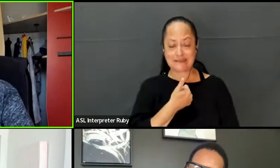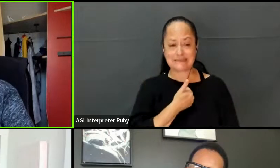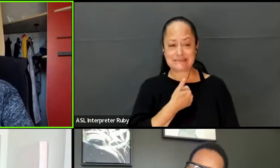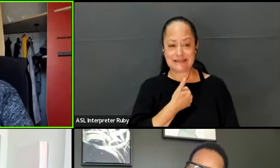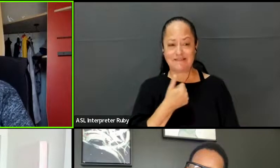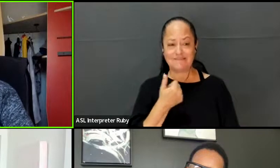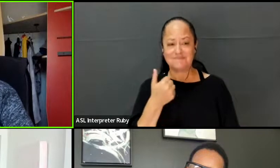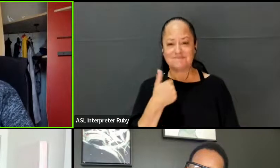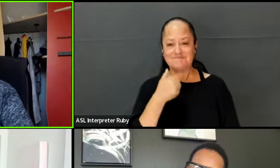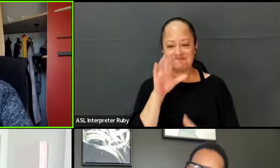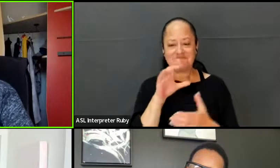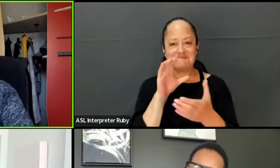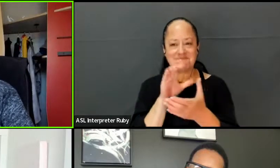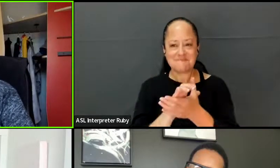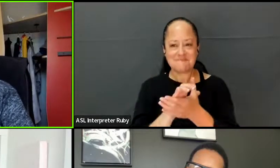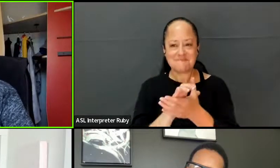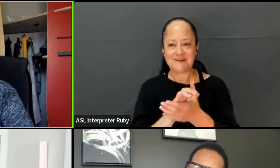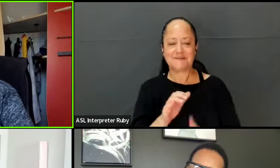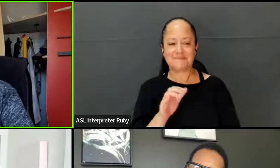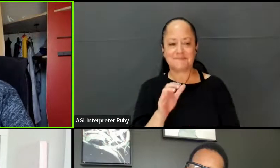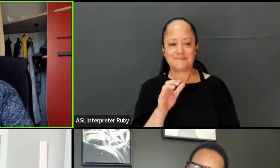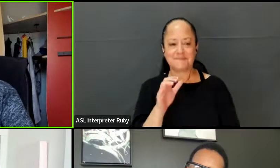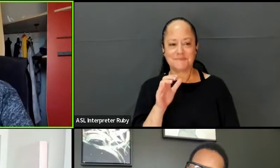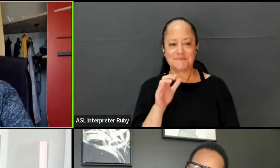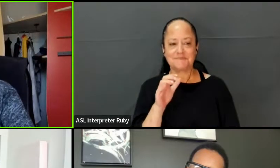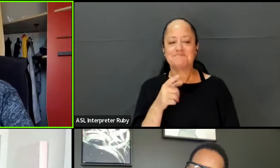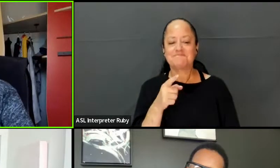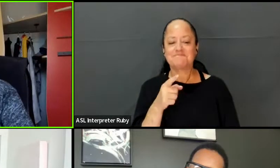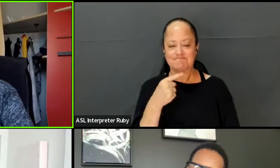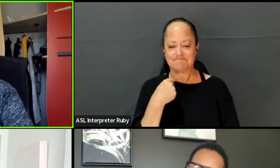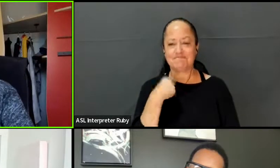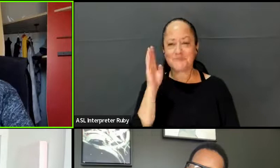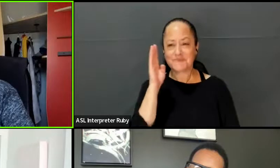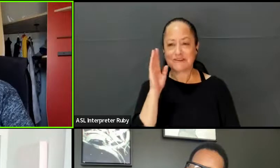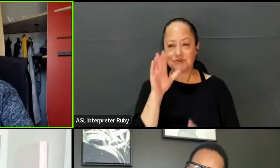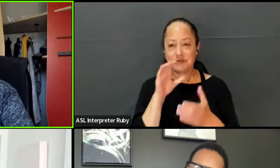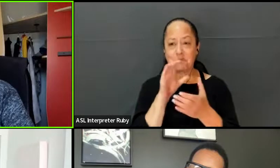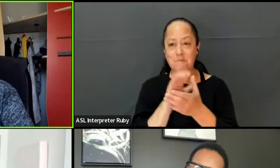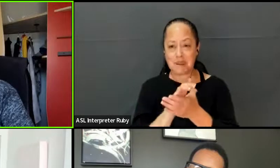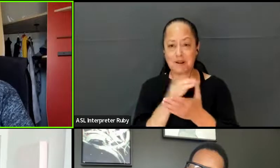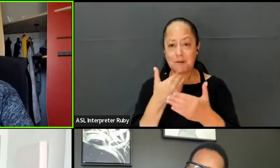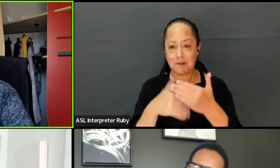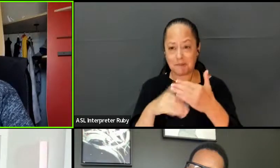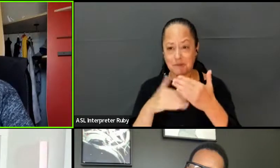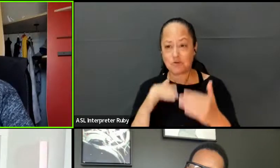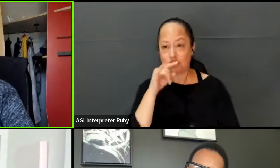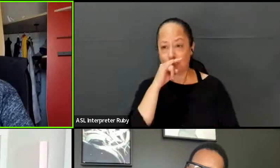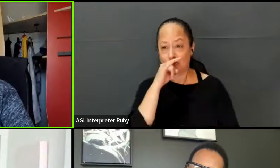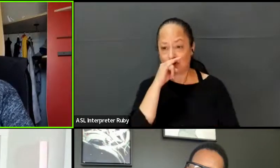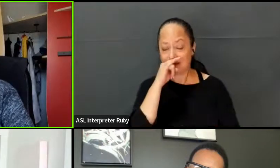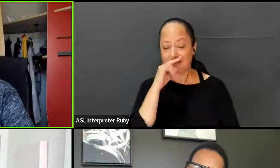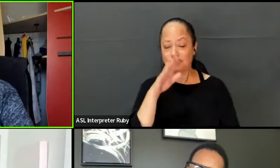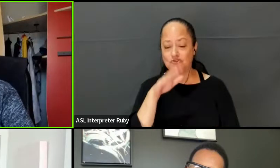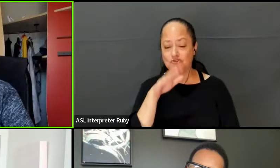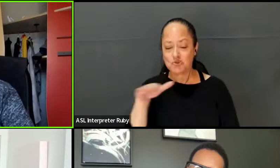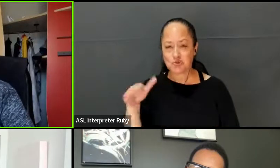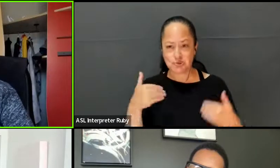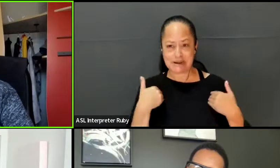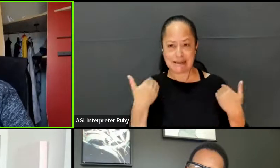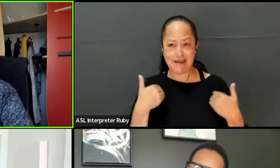I got married. I graduated and got married. Had children very young. And